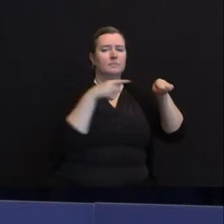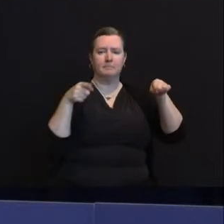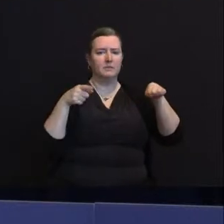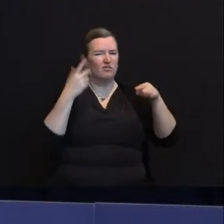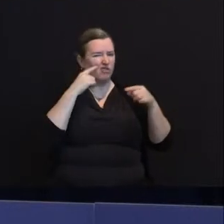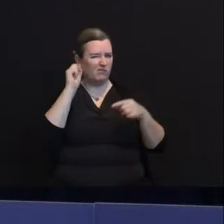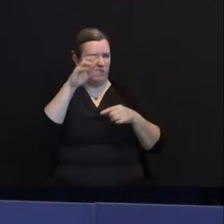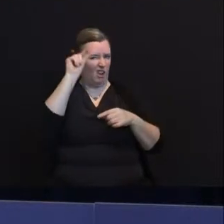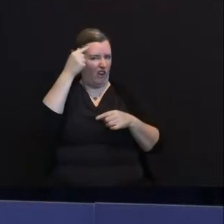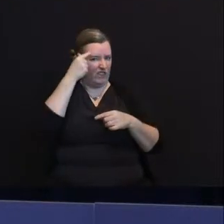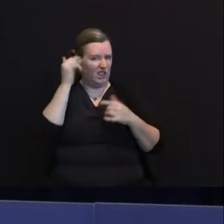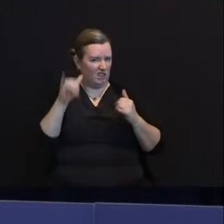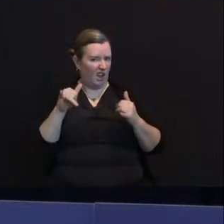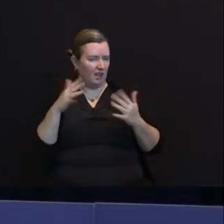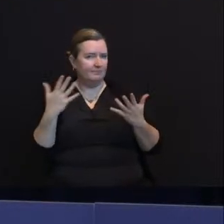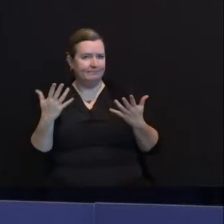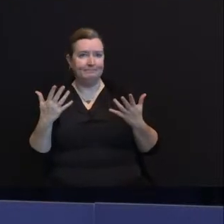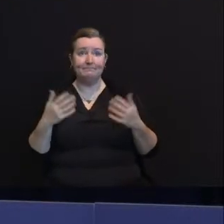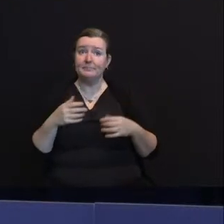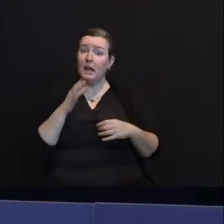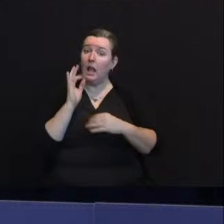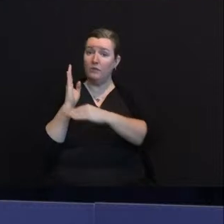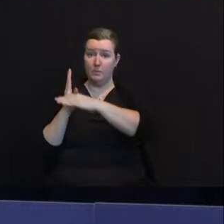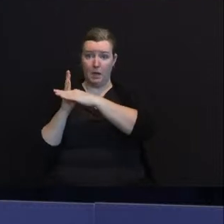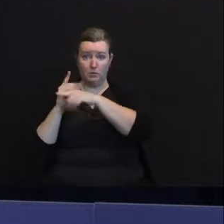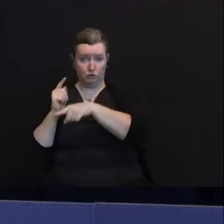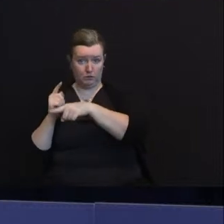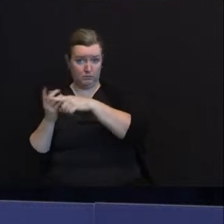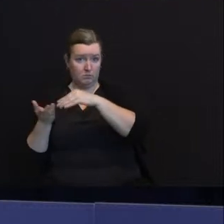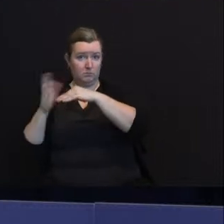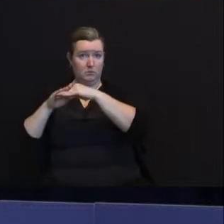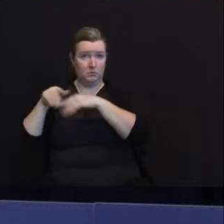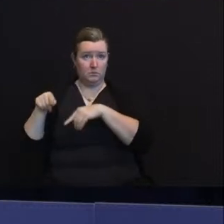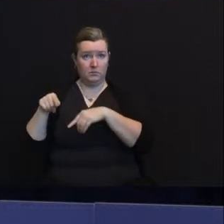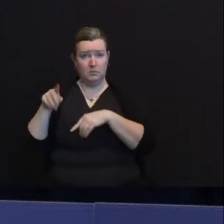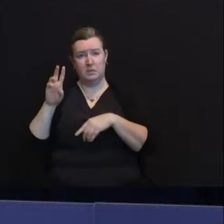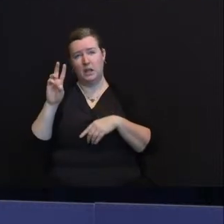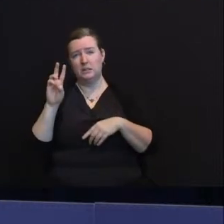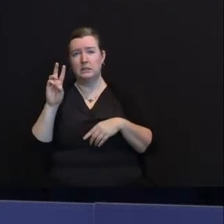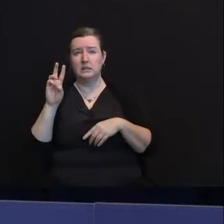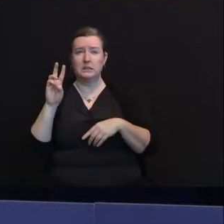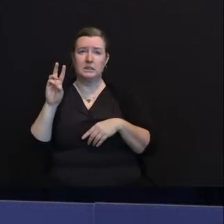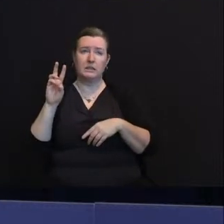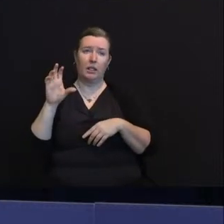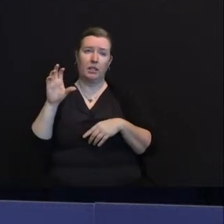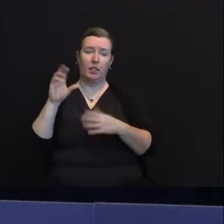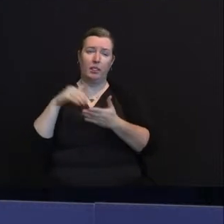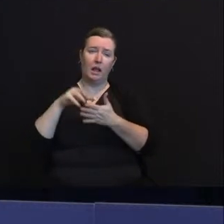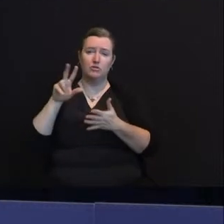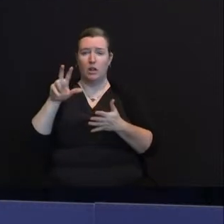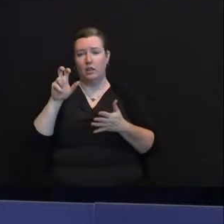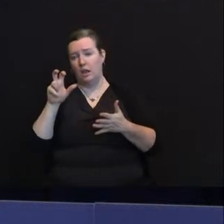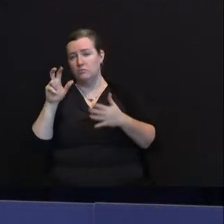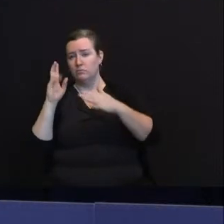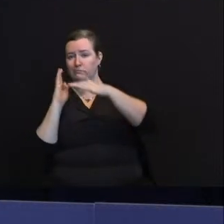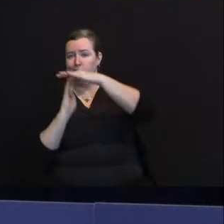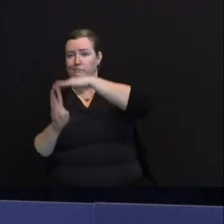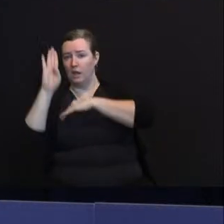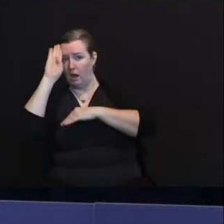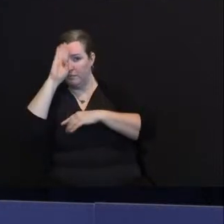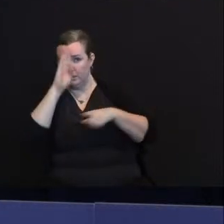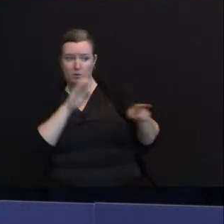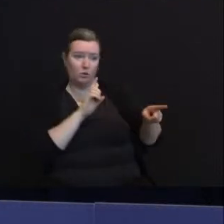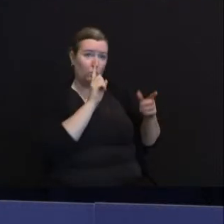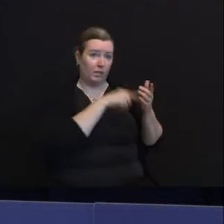case scenario suggests 6,300 hospitalized patients with 1,200 in our intensive